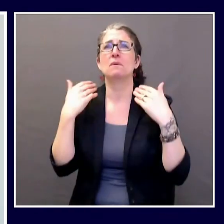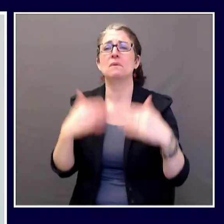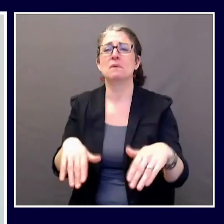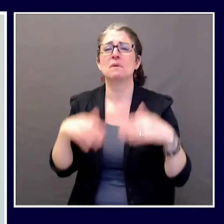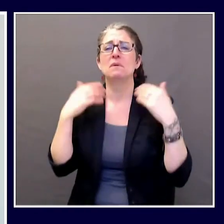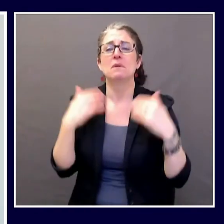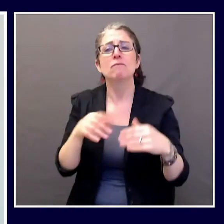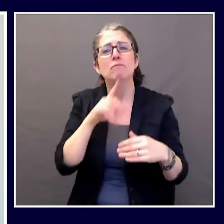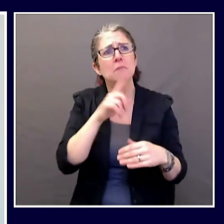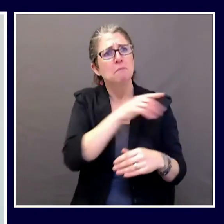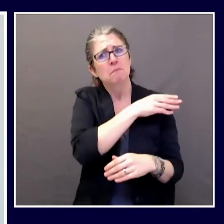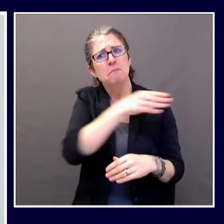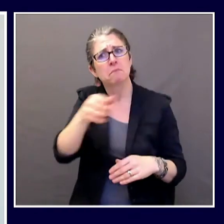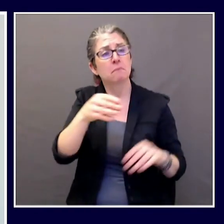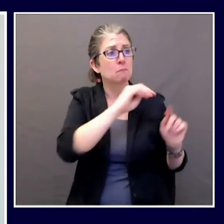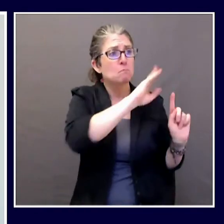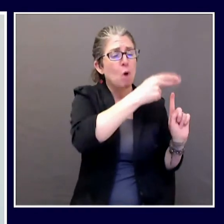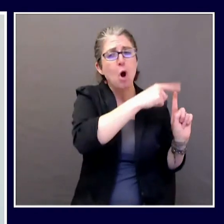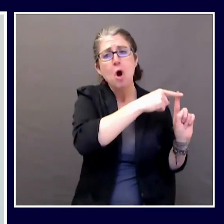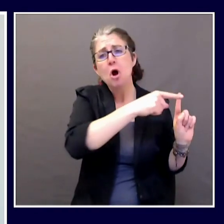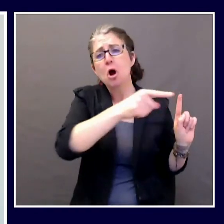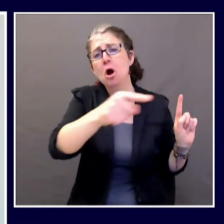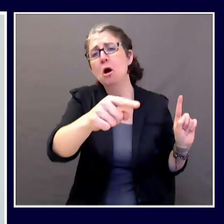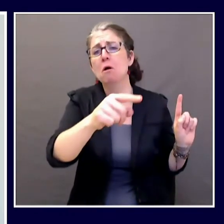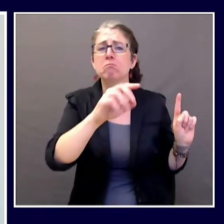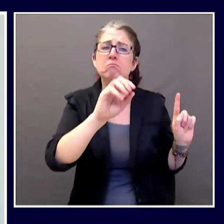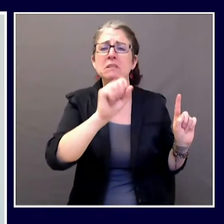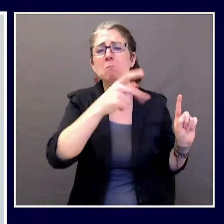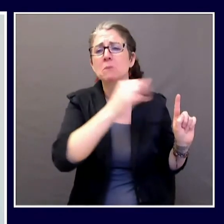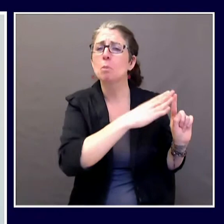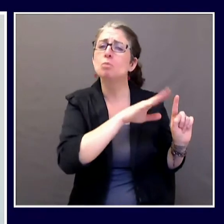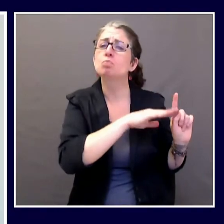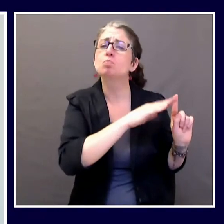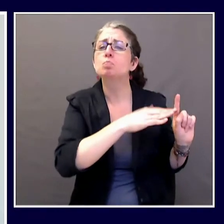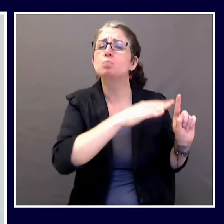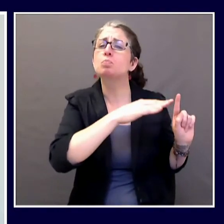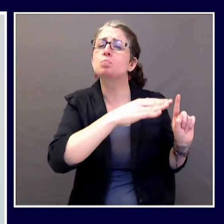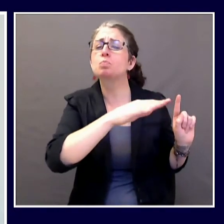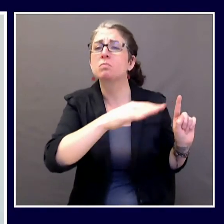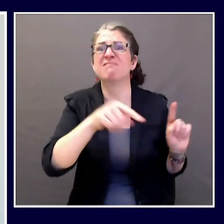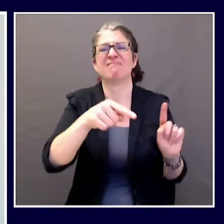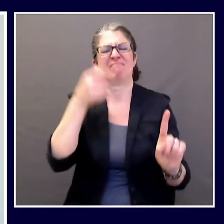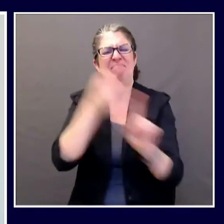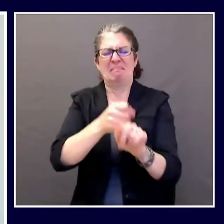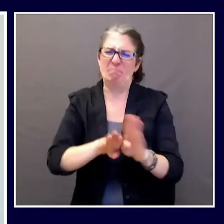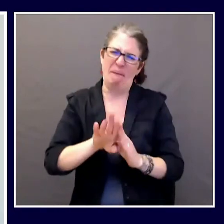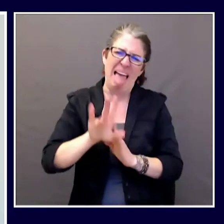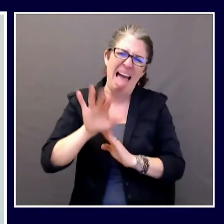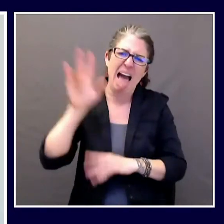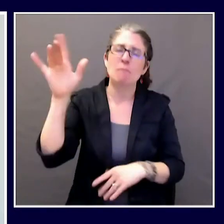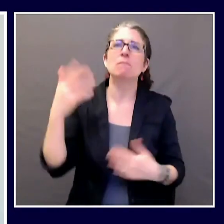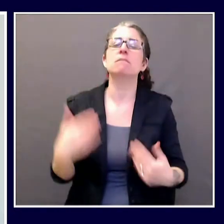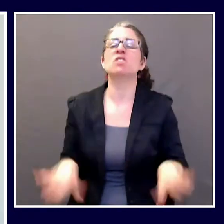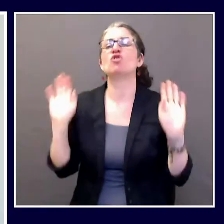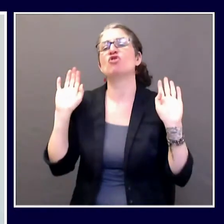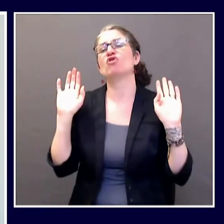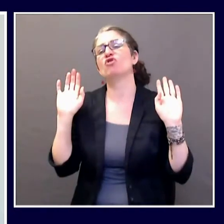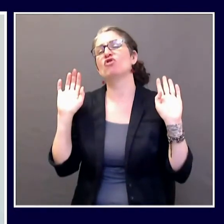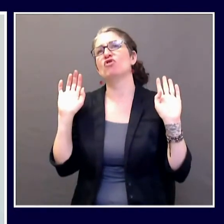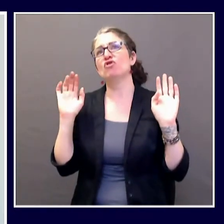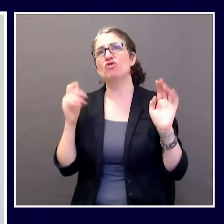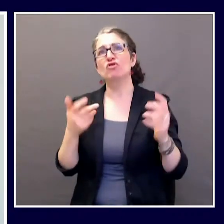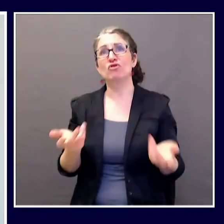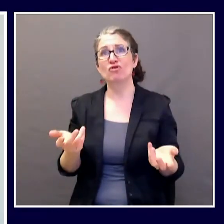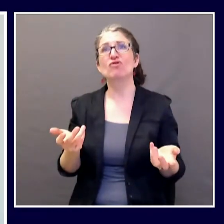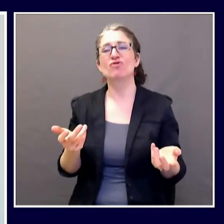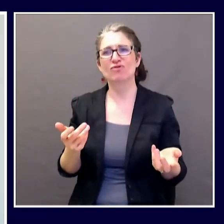tackle the spike in cases that was unlike anything we had seen before. So those were two examples of the speed with which this